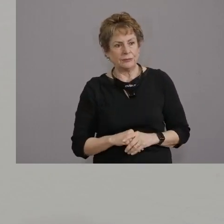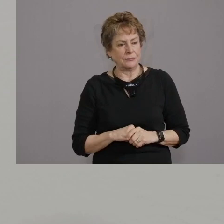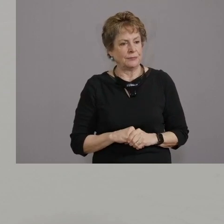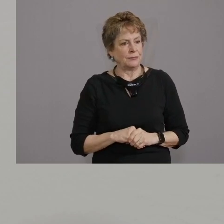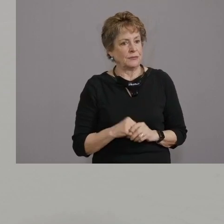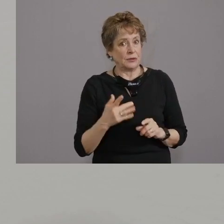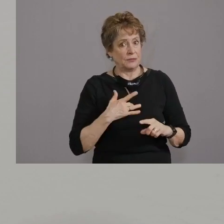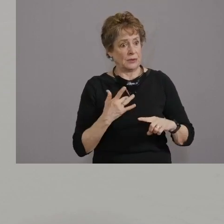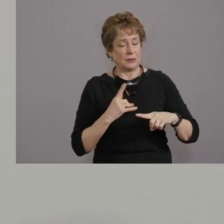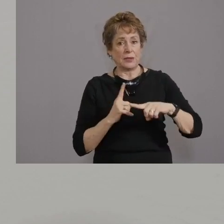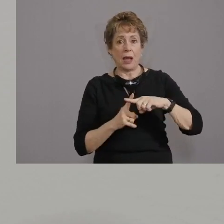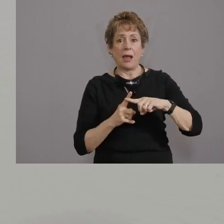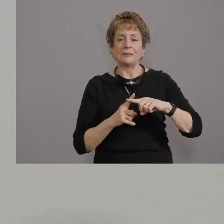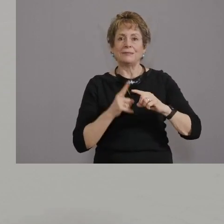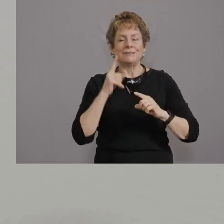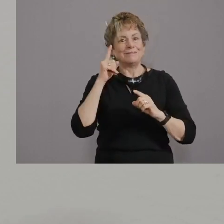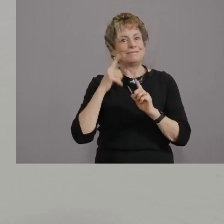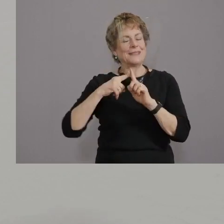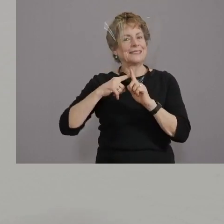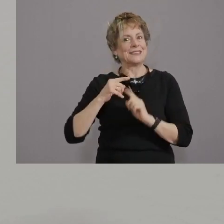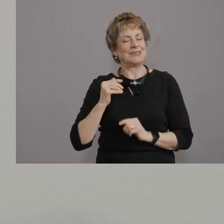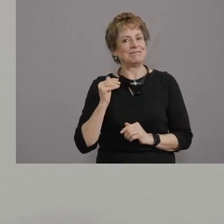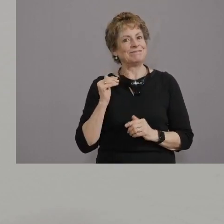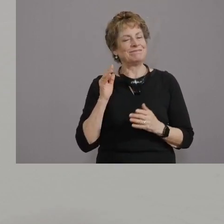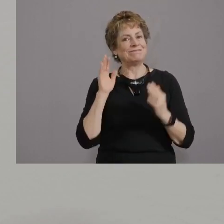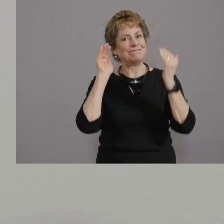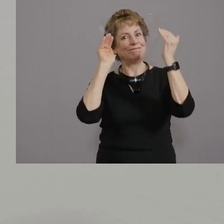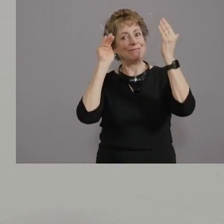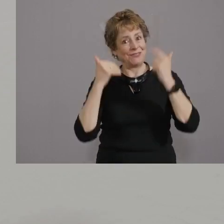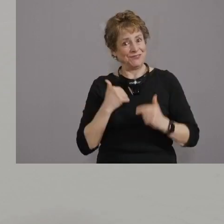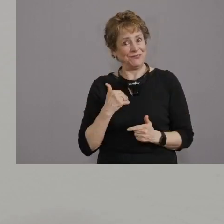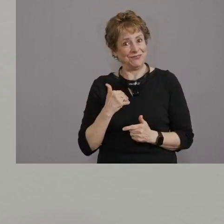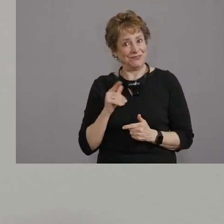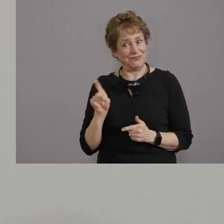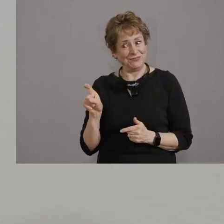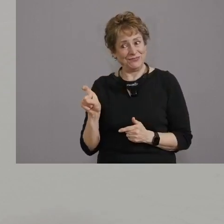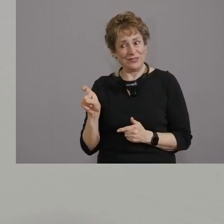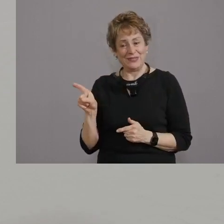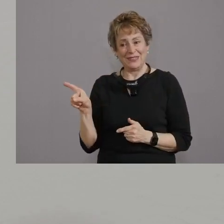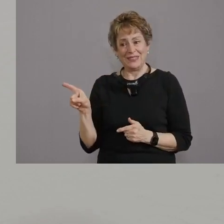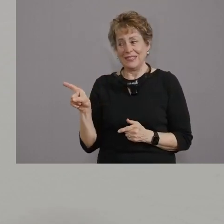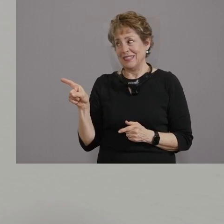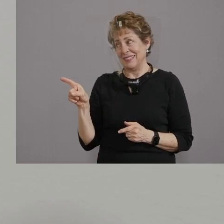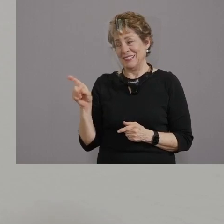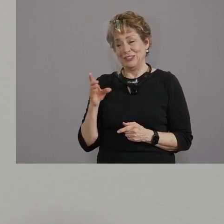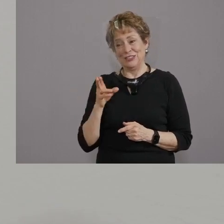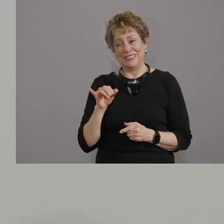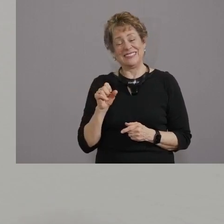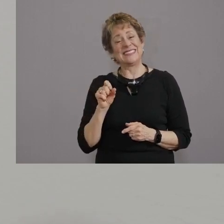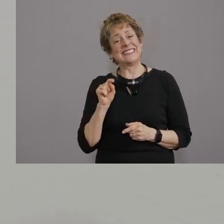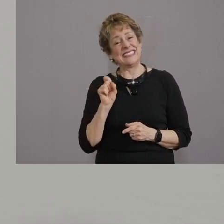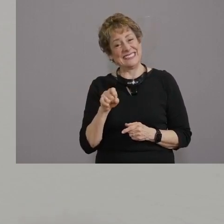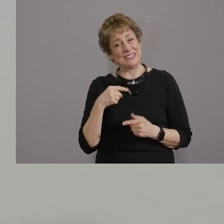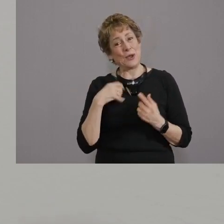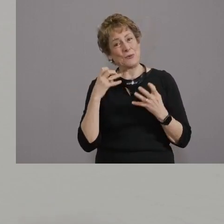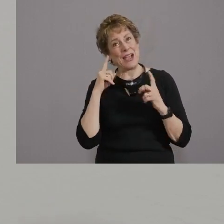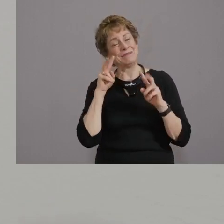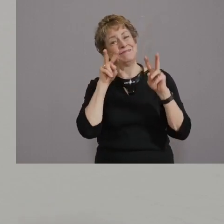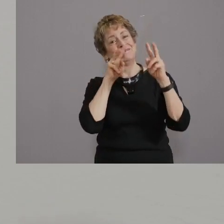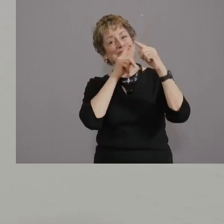I'm hoping to be optimistic. I think, you know, as we continue to get more and more people vaccinated, we won't see the immediate effects